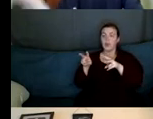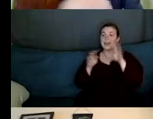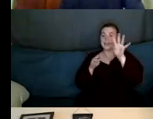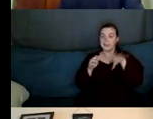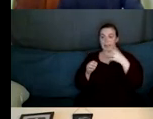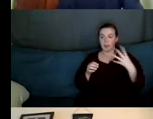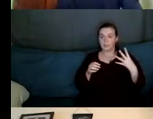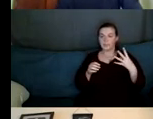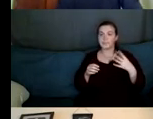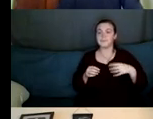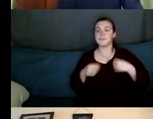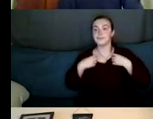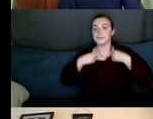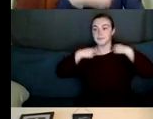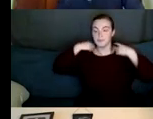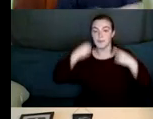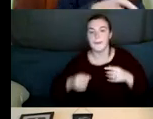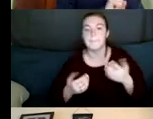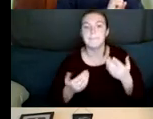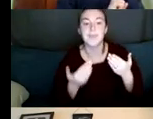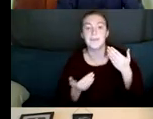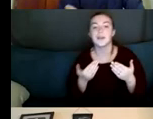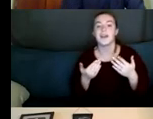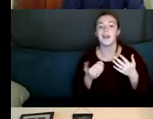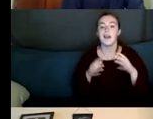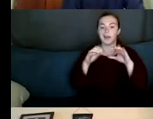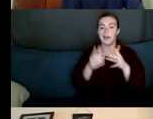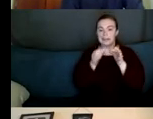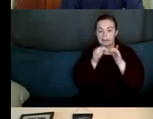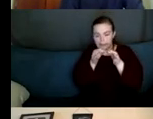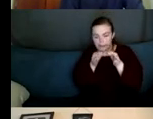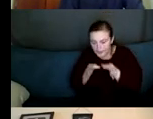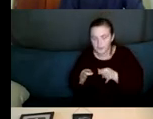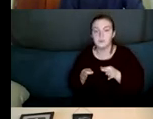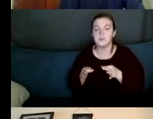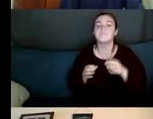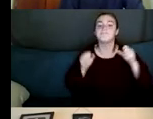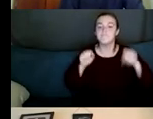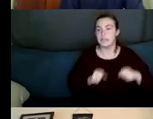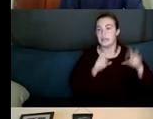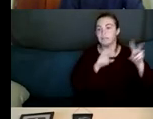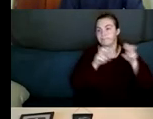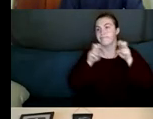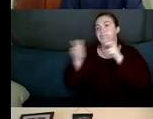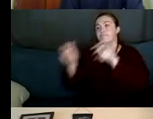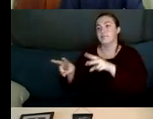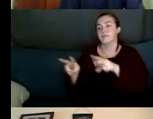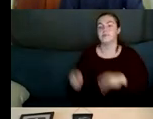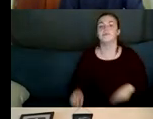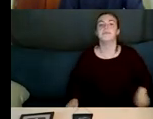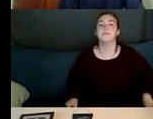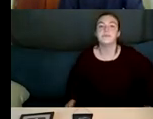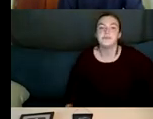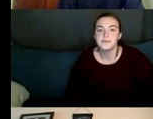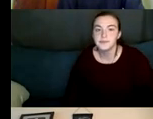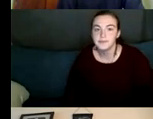might pivot something, say class descriptions, and be able to copy and paste, which is really handy.